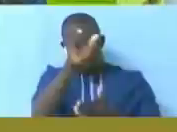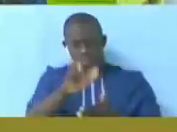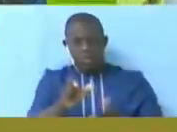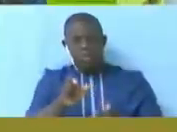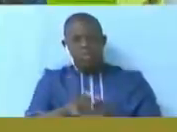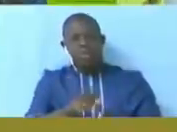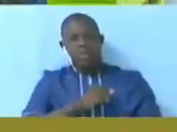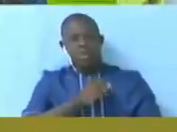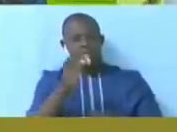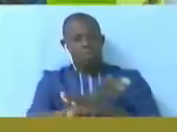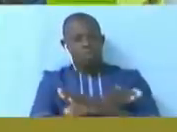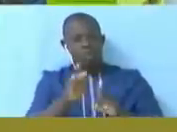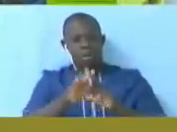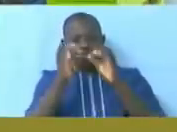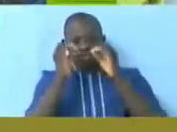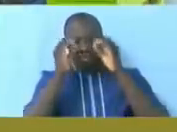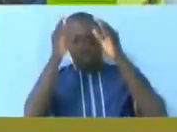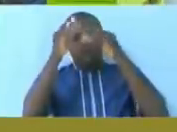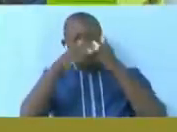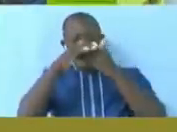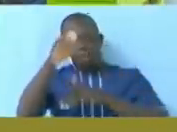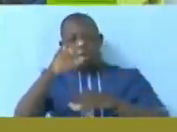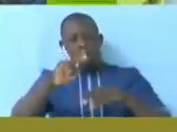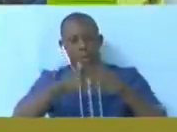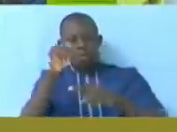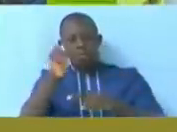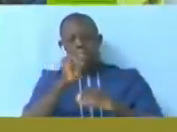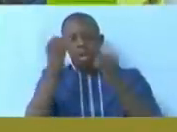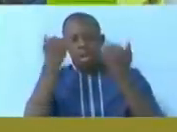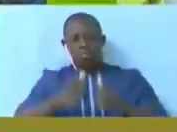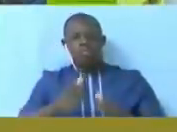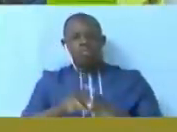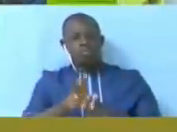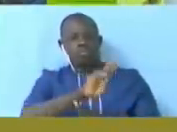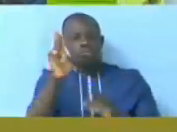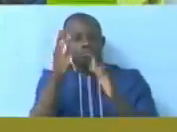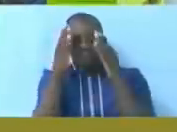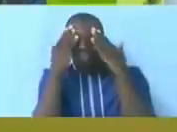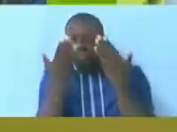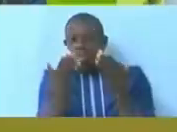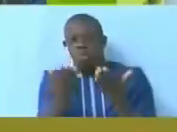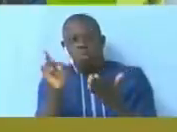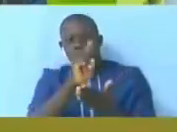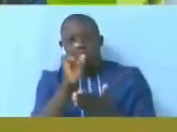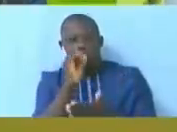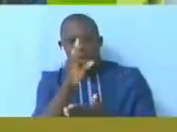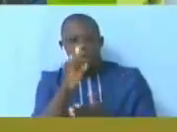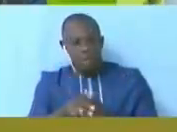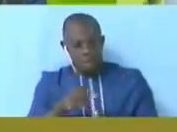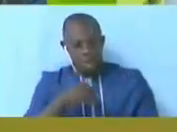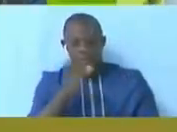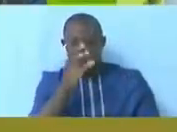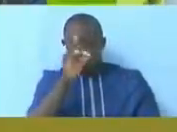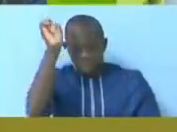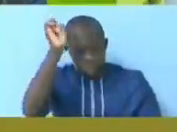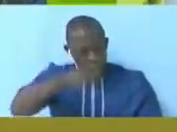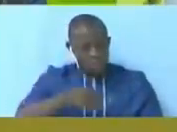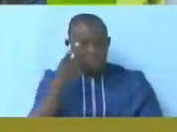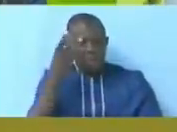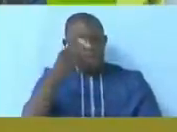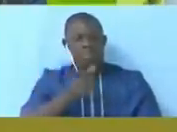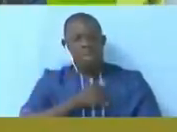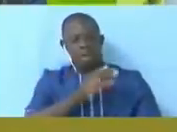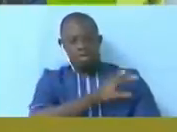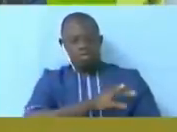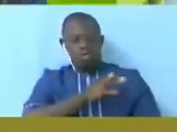was overwhelmed. Ode onara na silendle. Couldn't know what to say. Amalong abe me. I said I must see my client. Whether you like. Mbala ndangu e